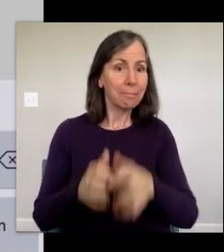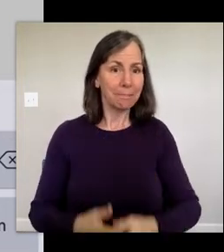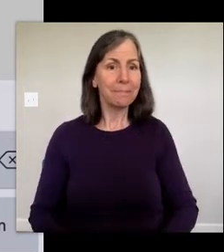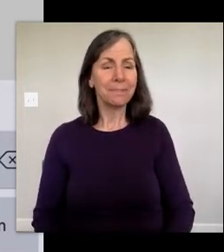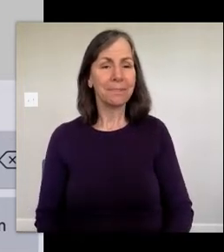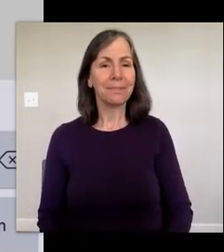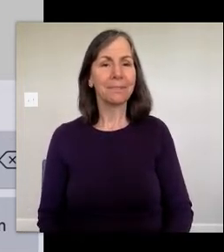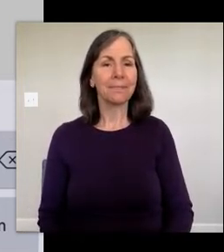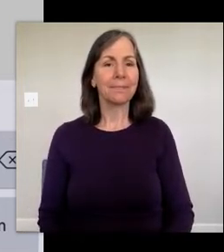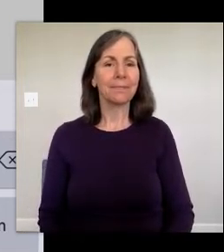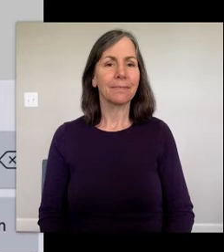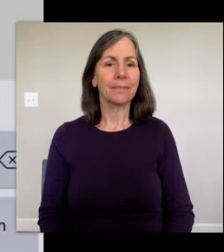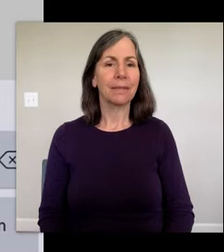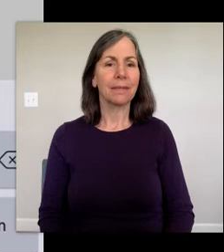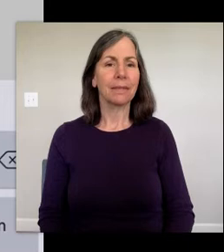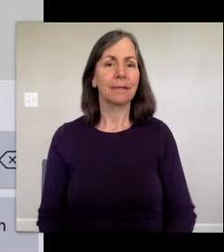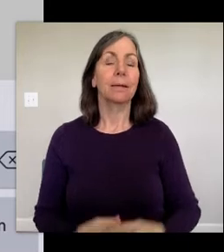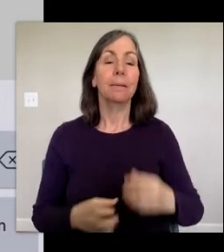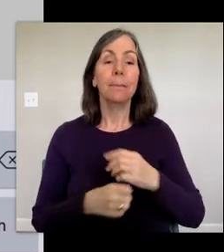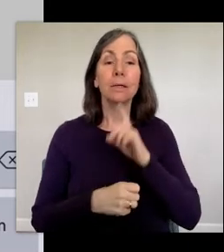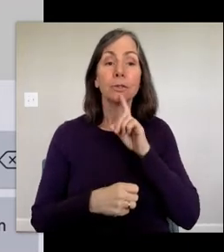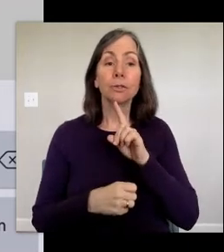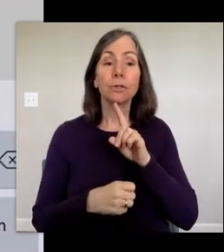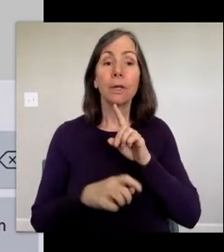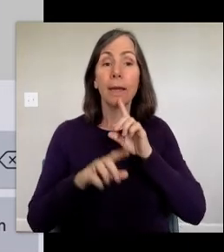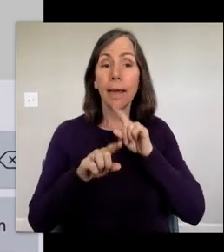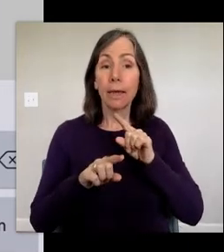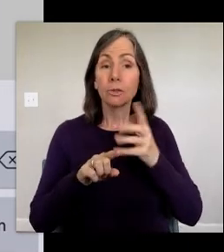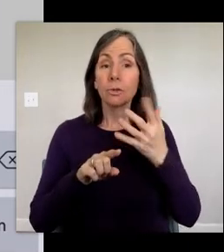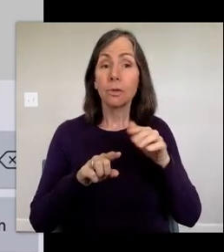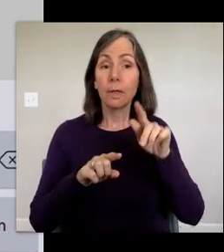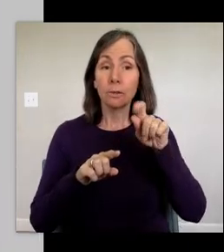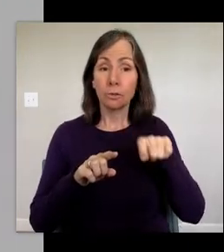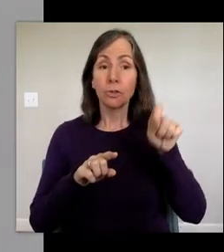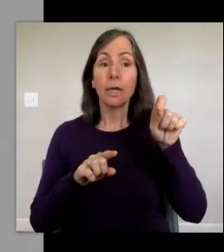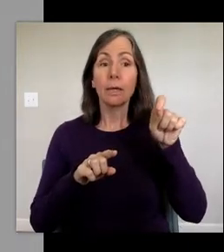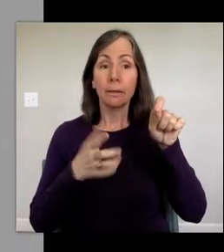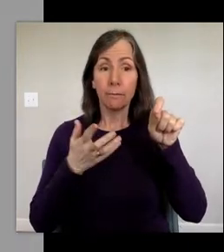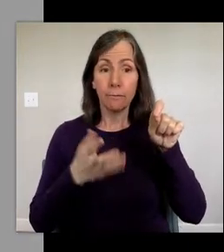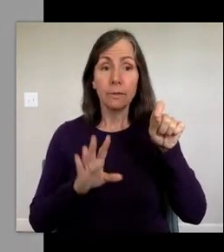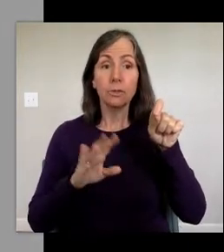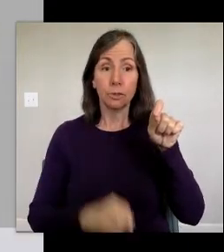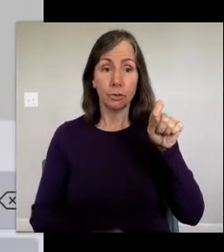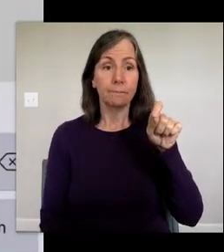So make sure you answer and click the check button.